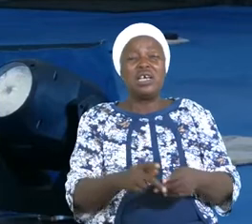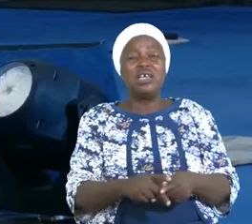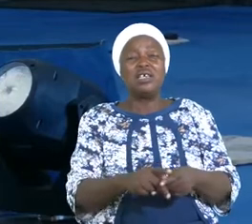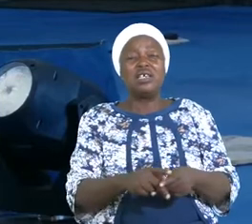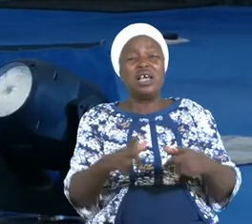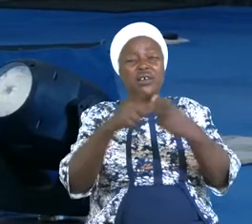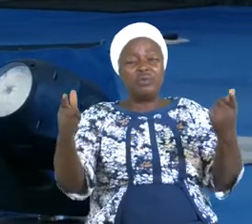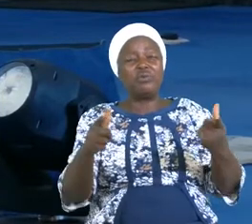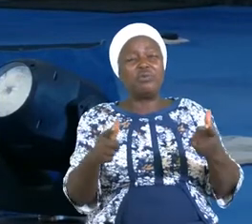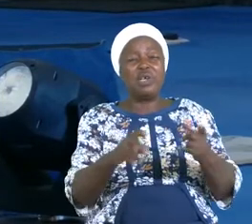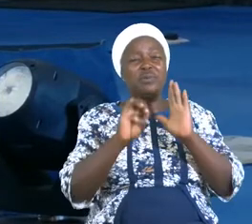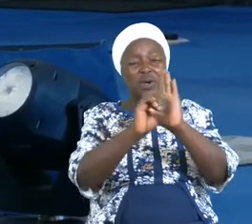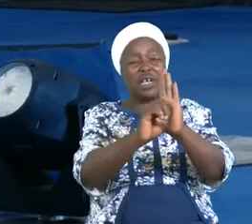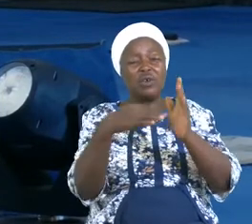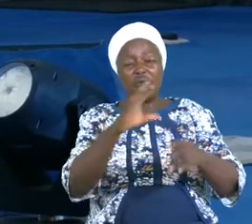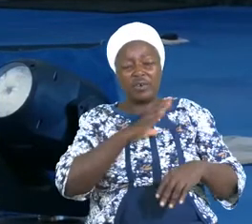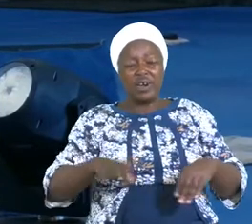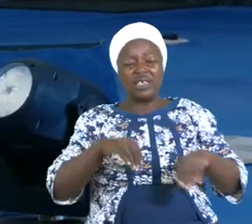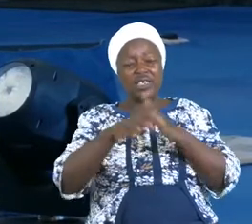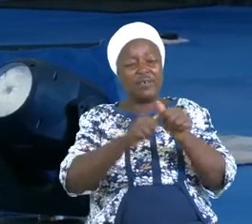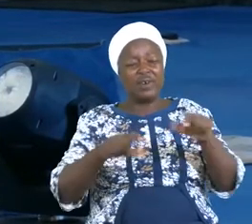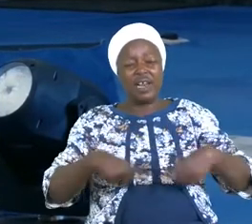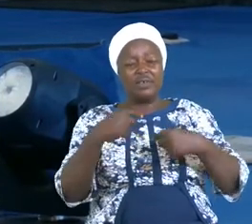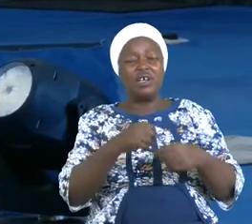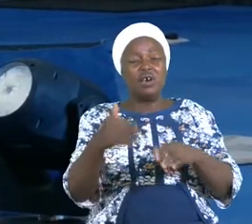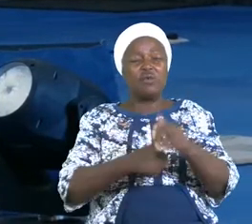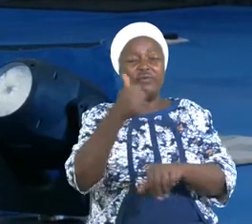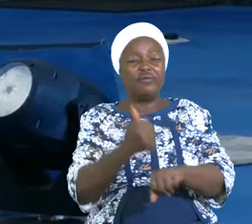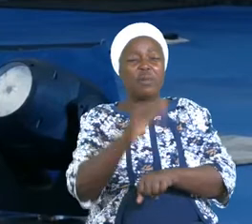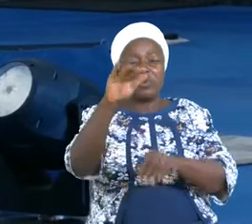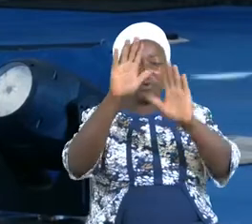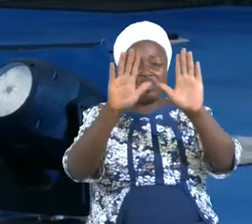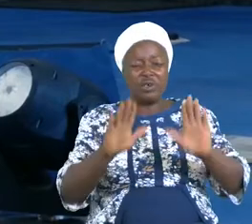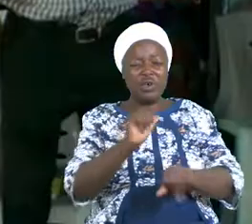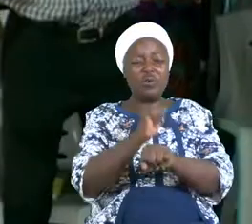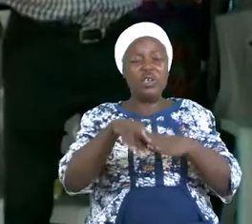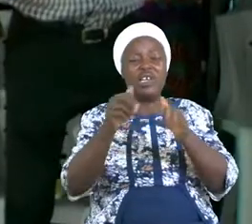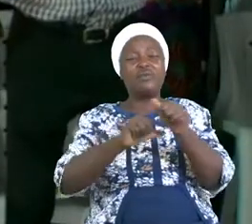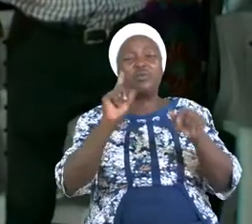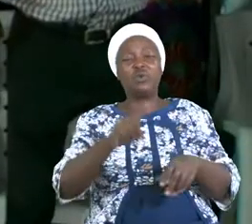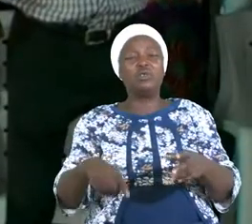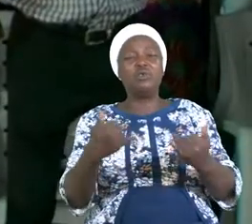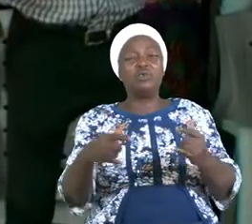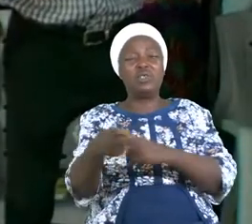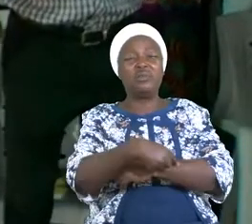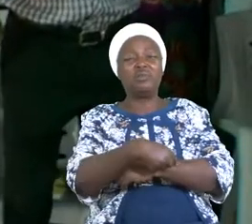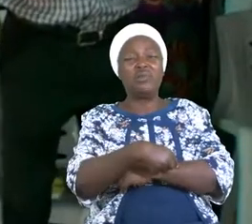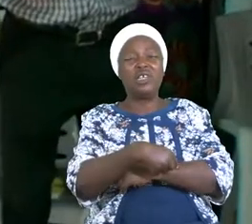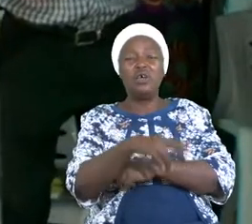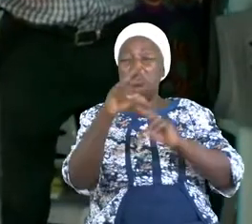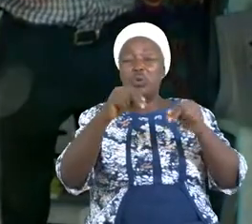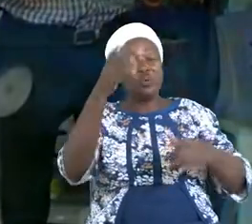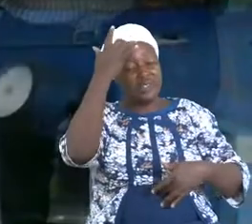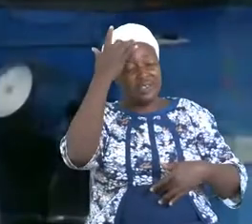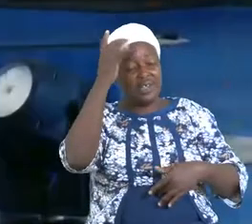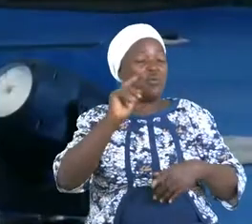every life. Confirm your miracle in everyone today. No sickness will go